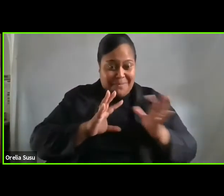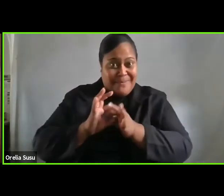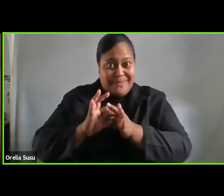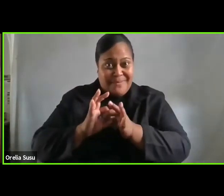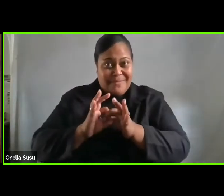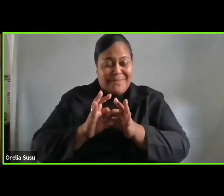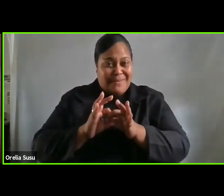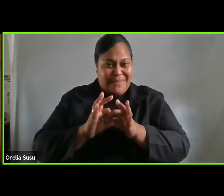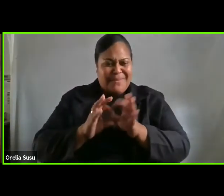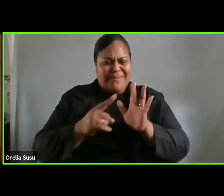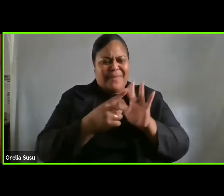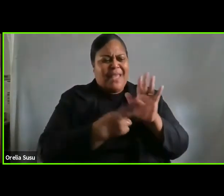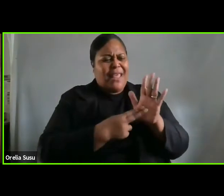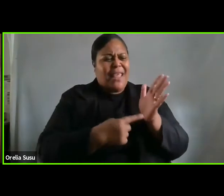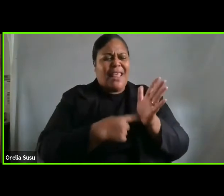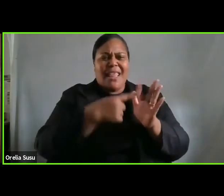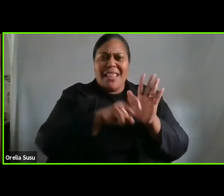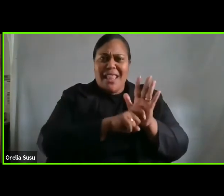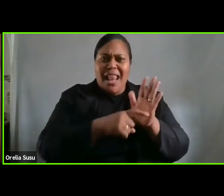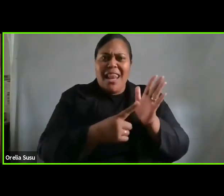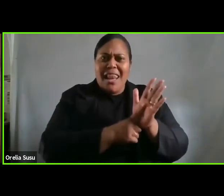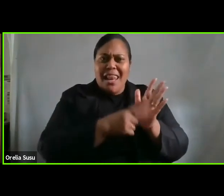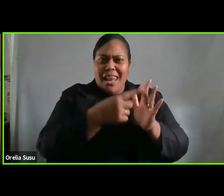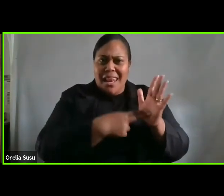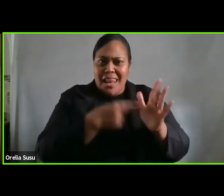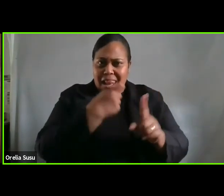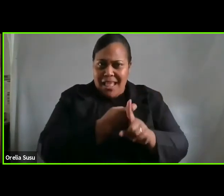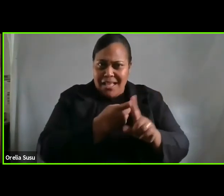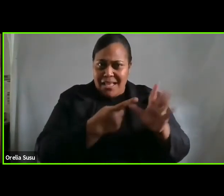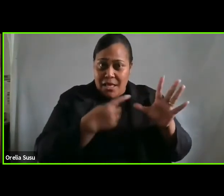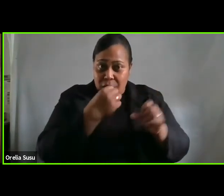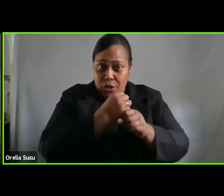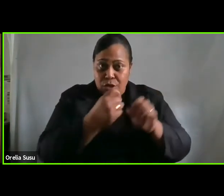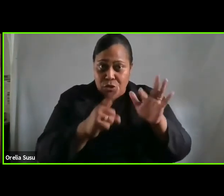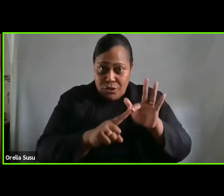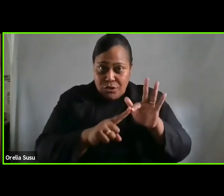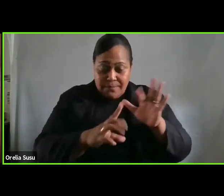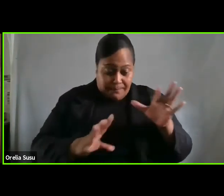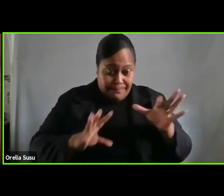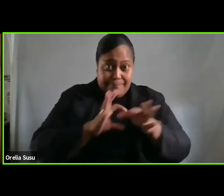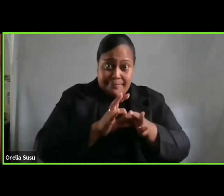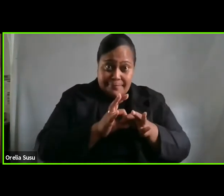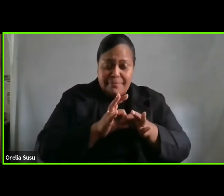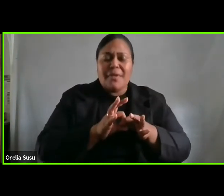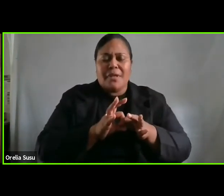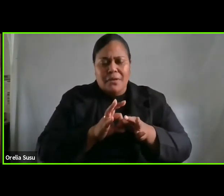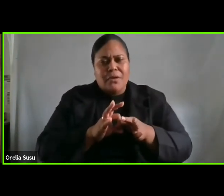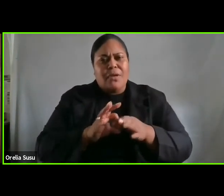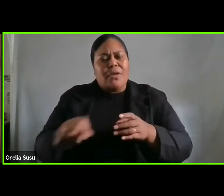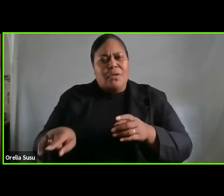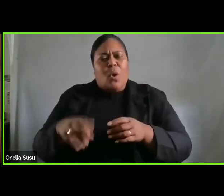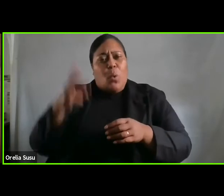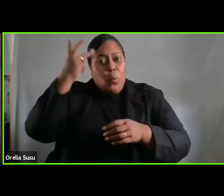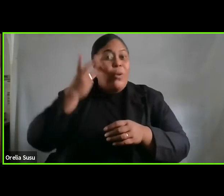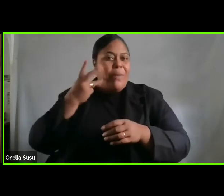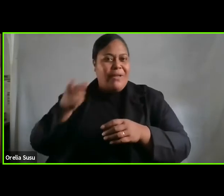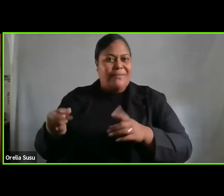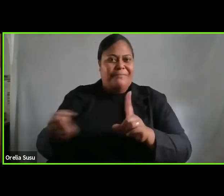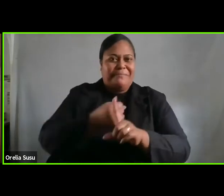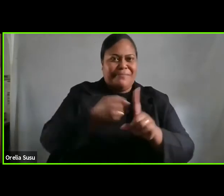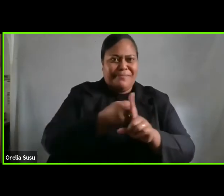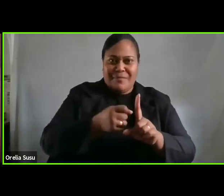dawn and other women's uh feminist groups things like we cannot be talking about a single issue and